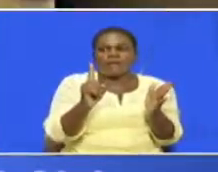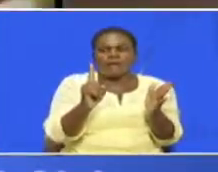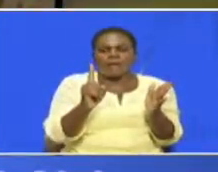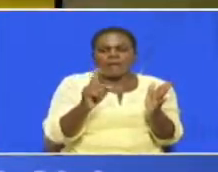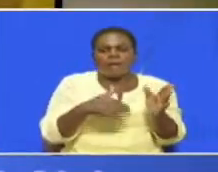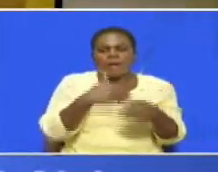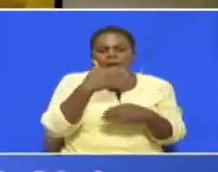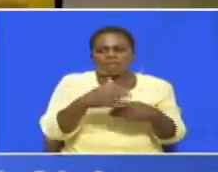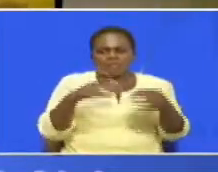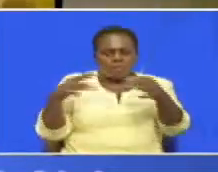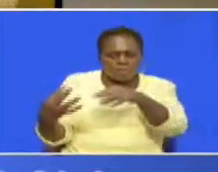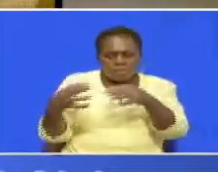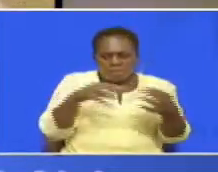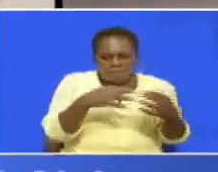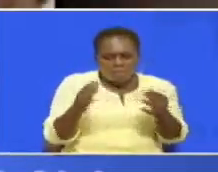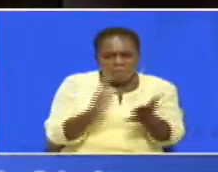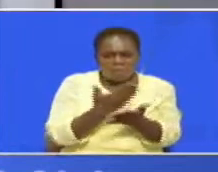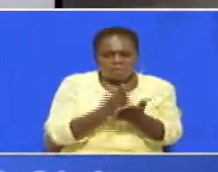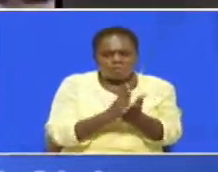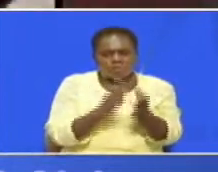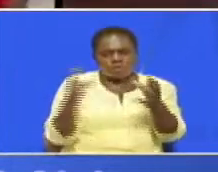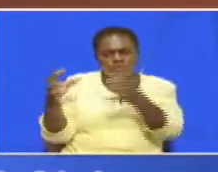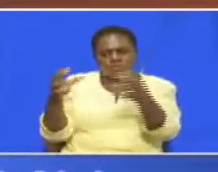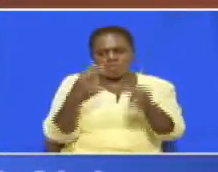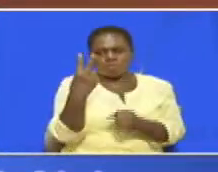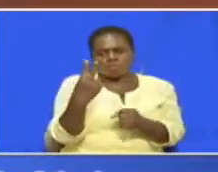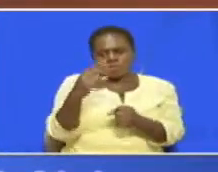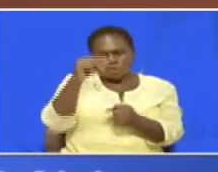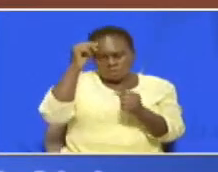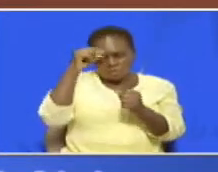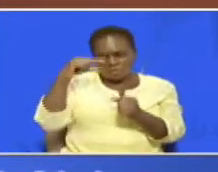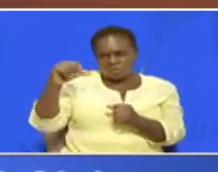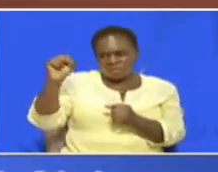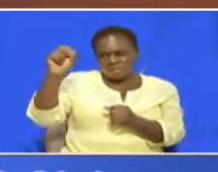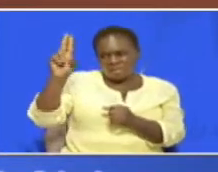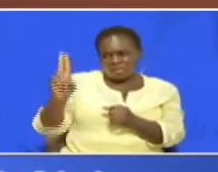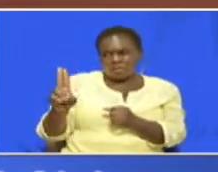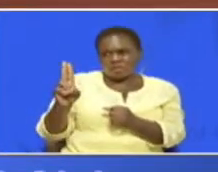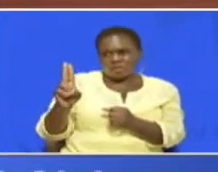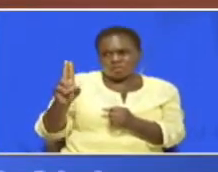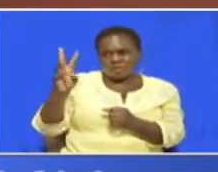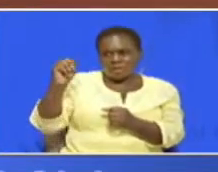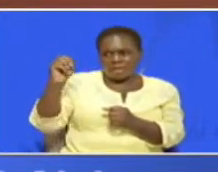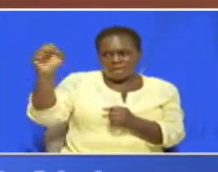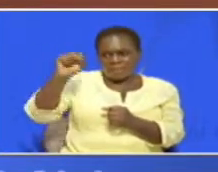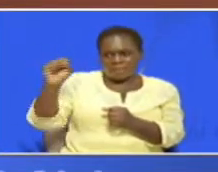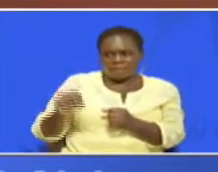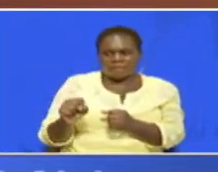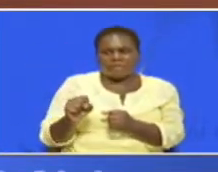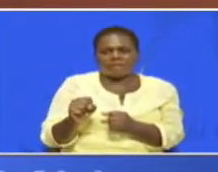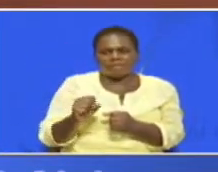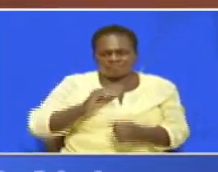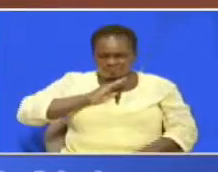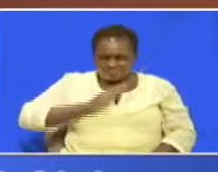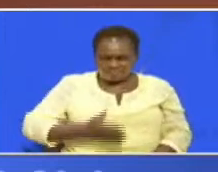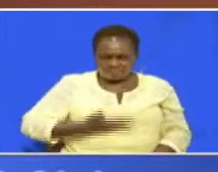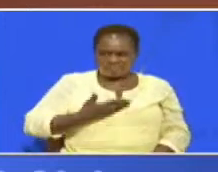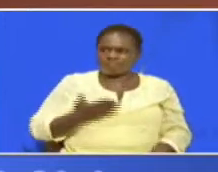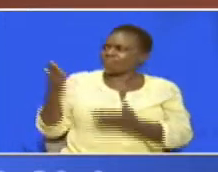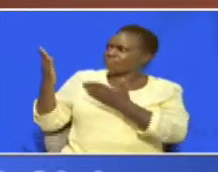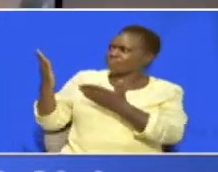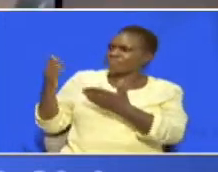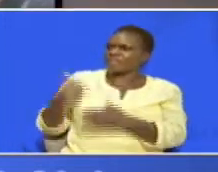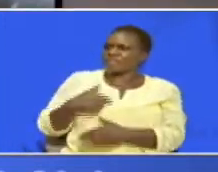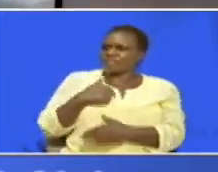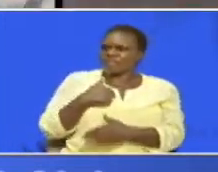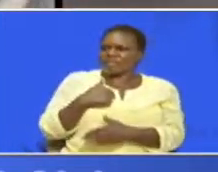After an alteration ensued between the parties, the GSU officials and the County Council of Nairobi employees seemed angered that Mwangi was